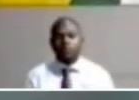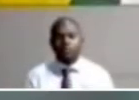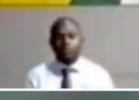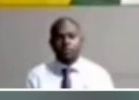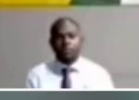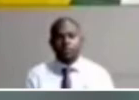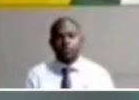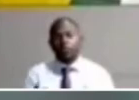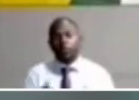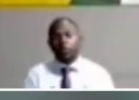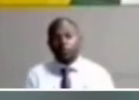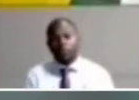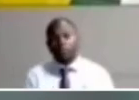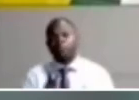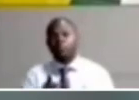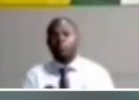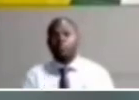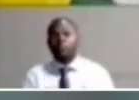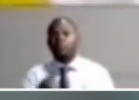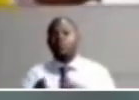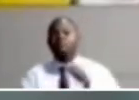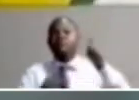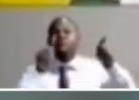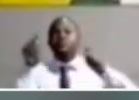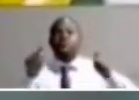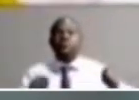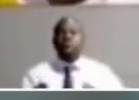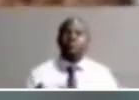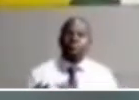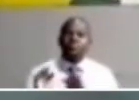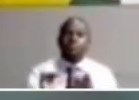And you have got all these people coming from different directions